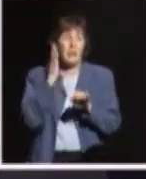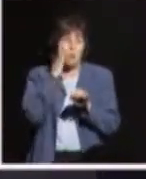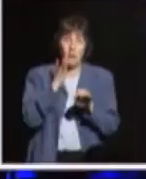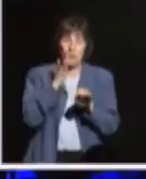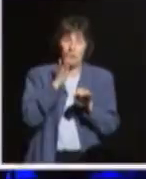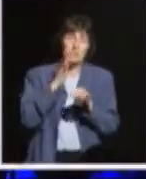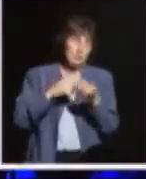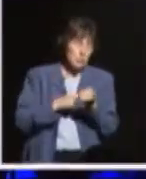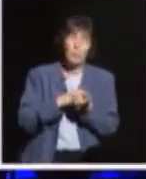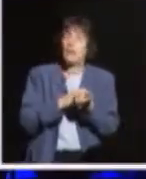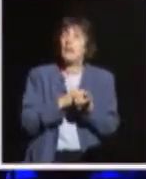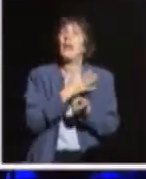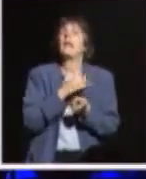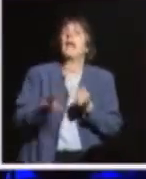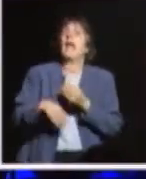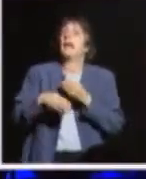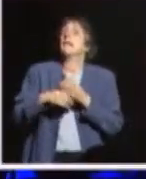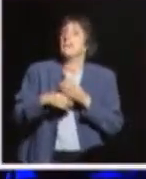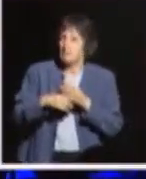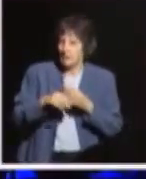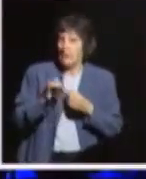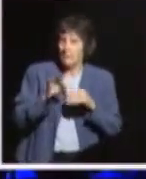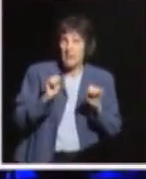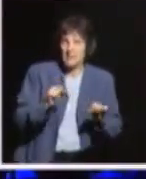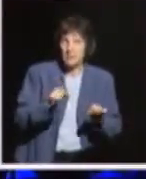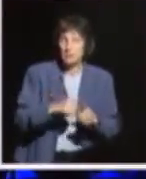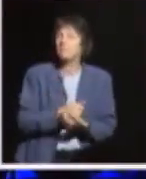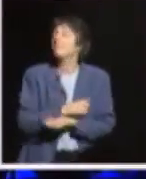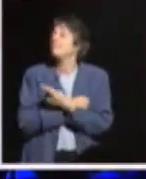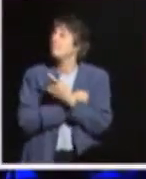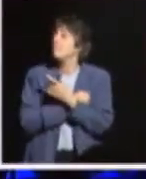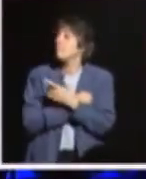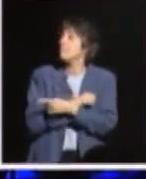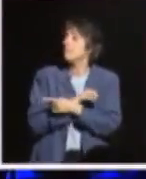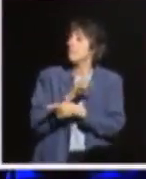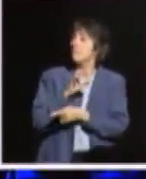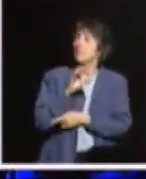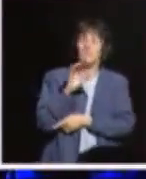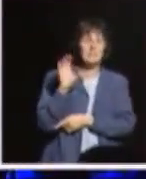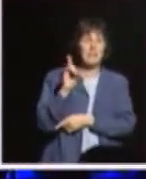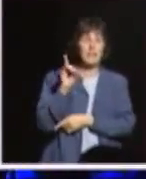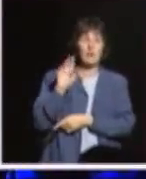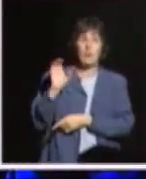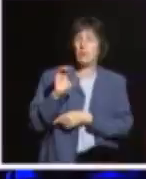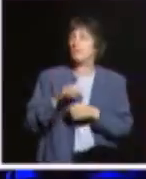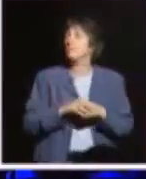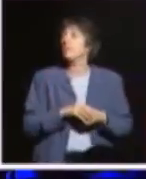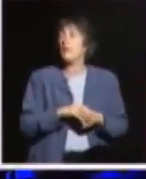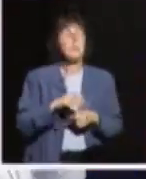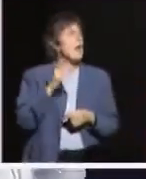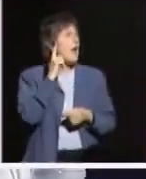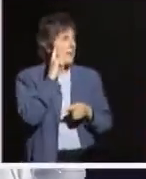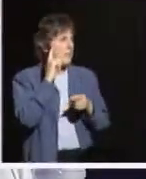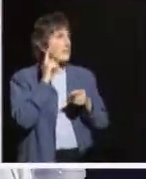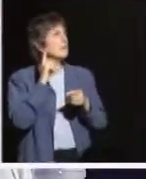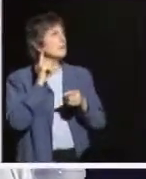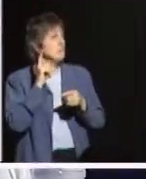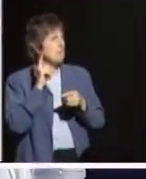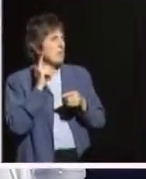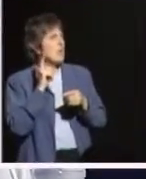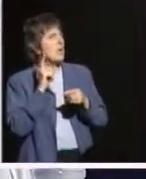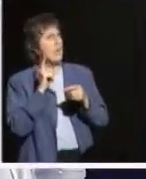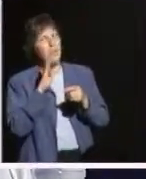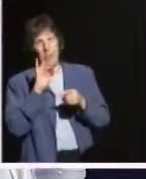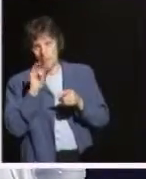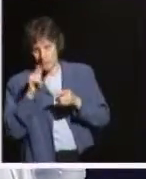possible. And Mr. Kremen. Yeah, I also agree that the public airwaves, and this bill is just coming up, and the new